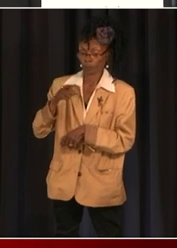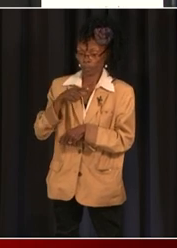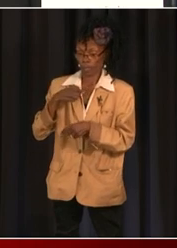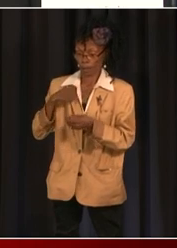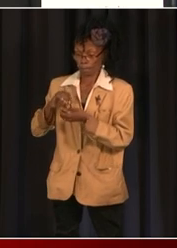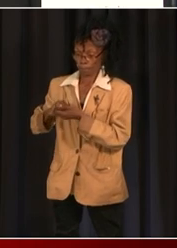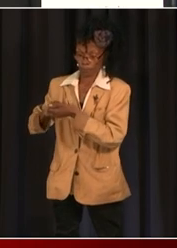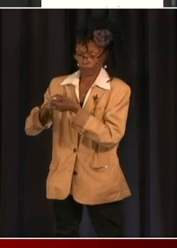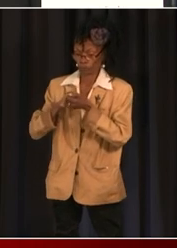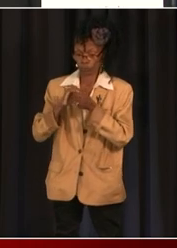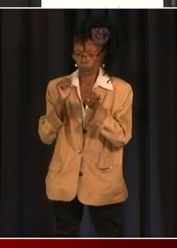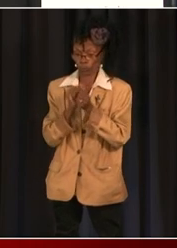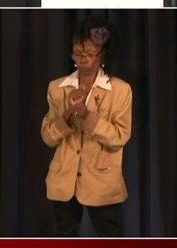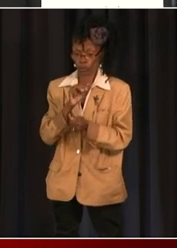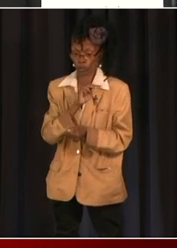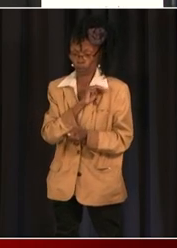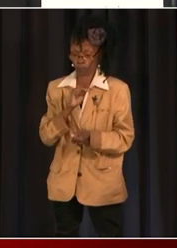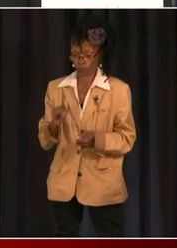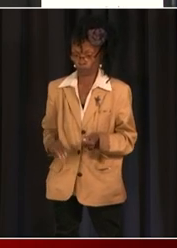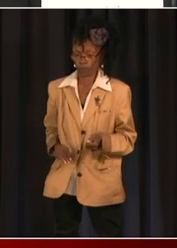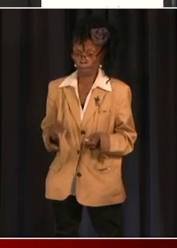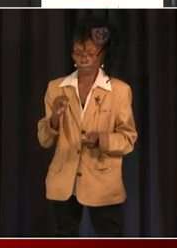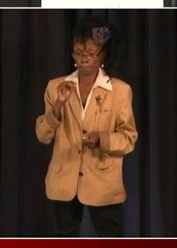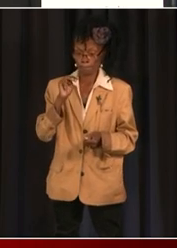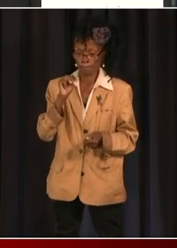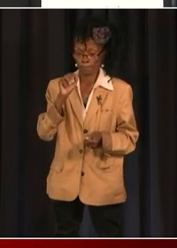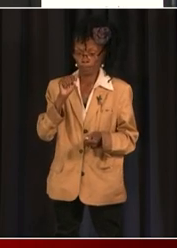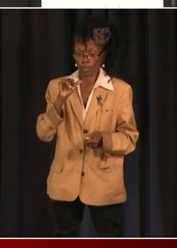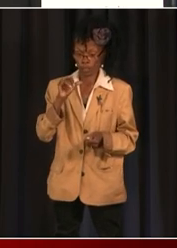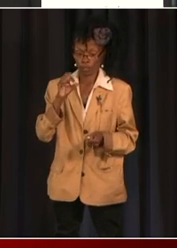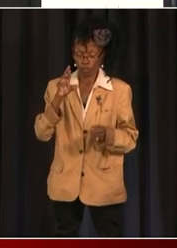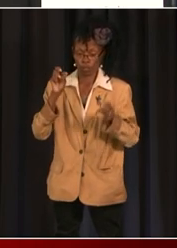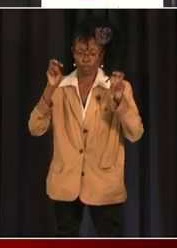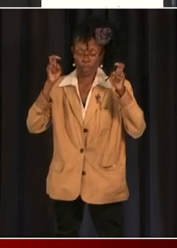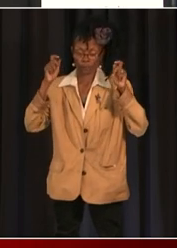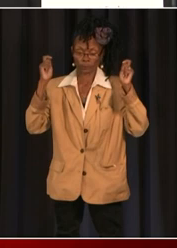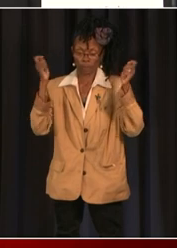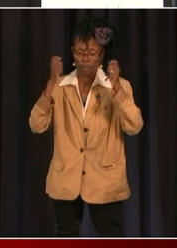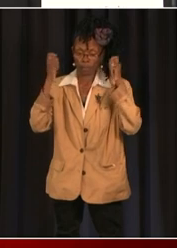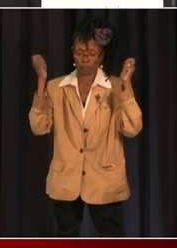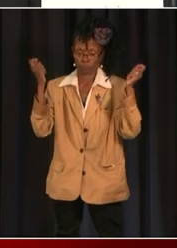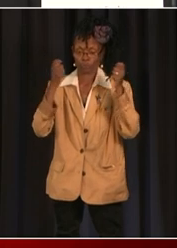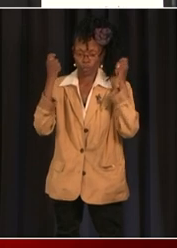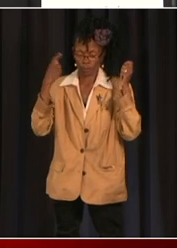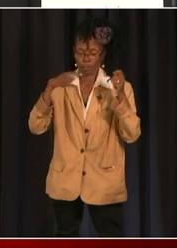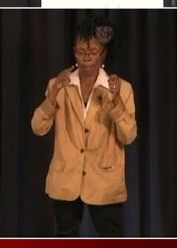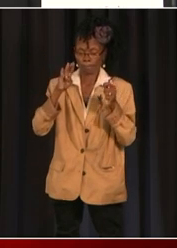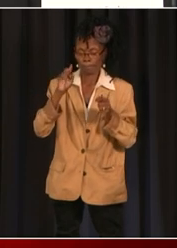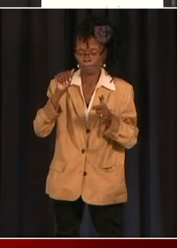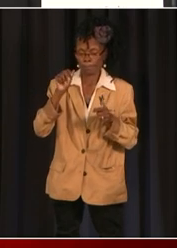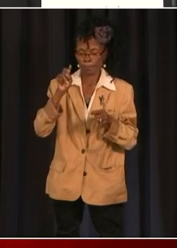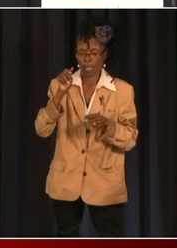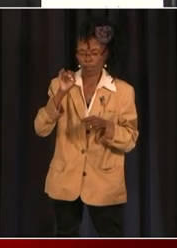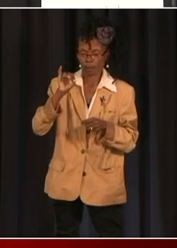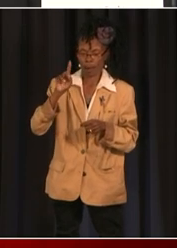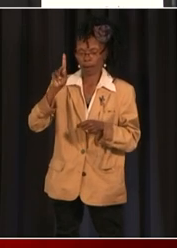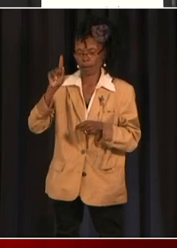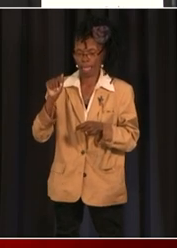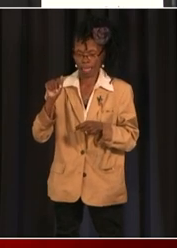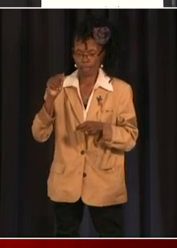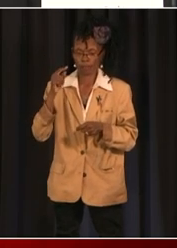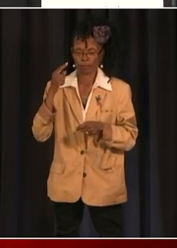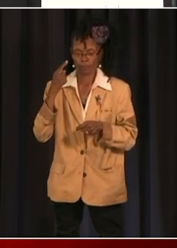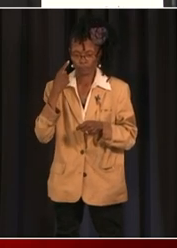a community celebration at Banneker High School, where again, students and families will be preparing for the start of the school